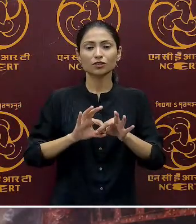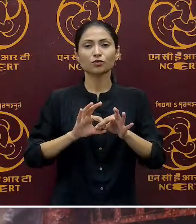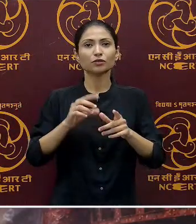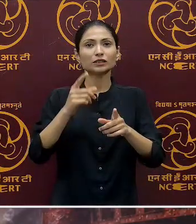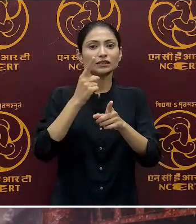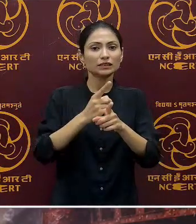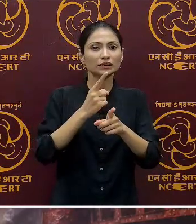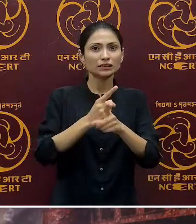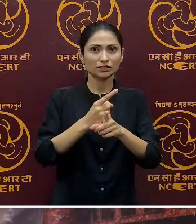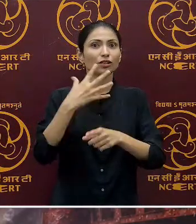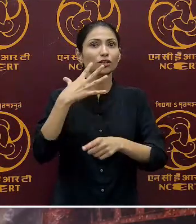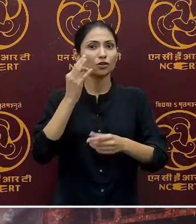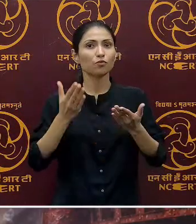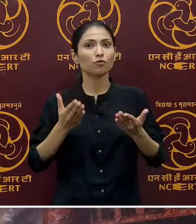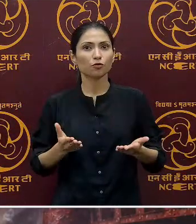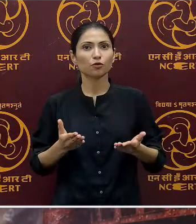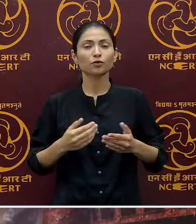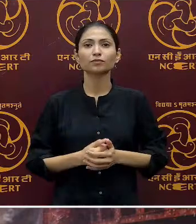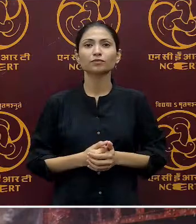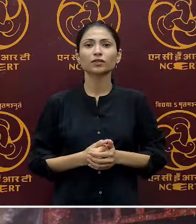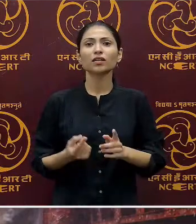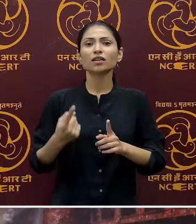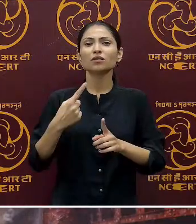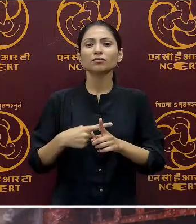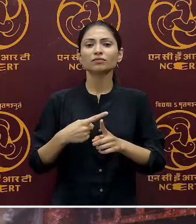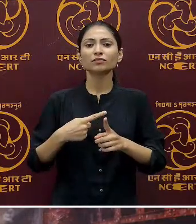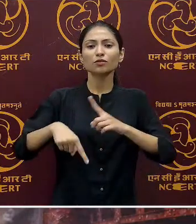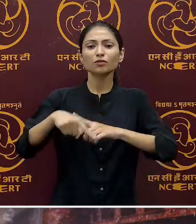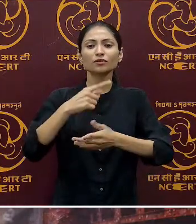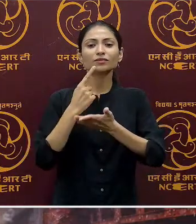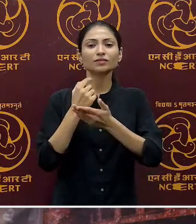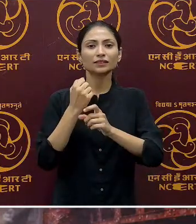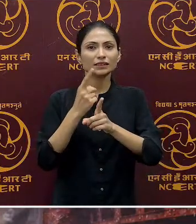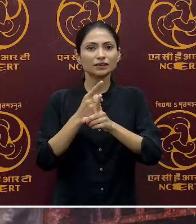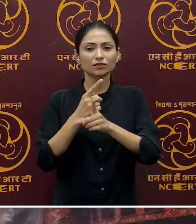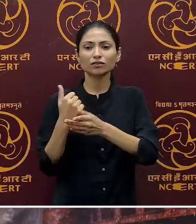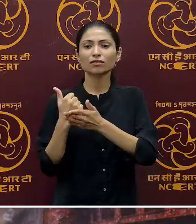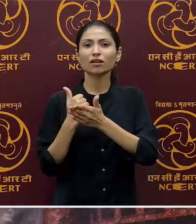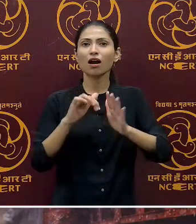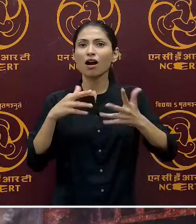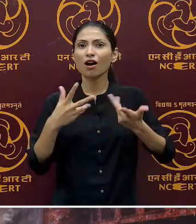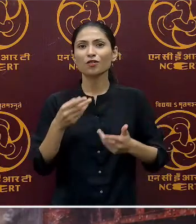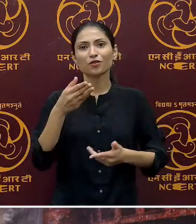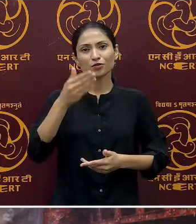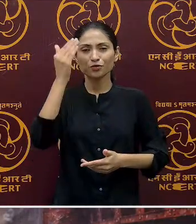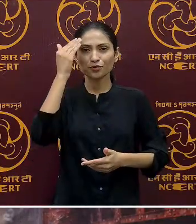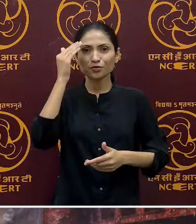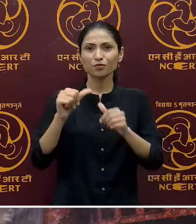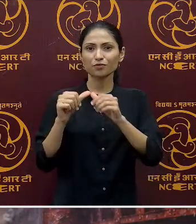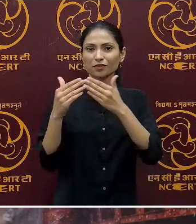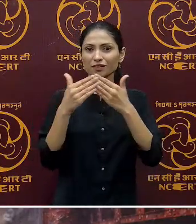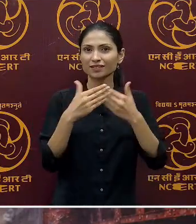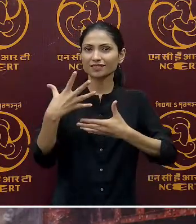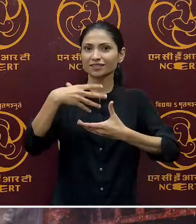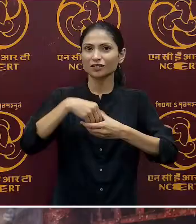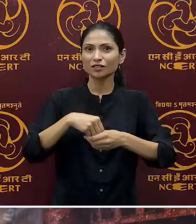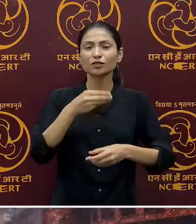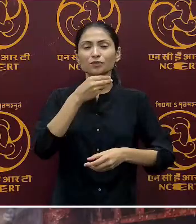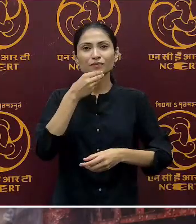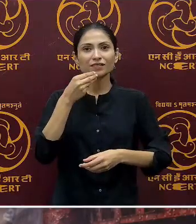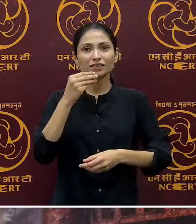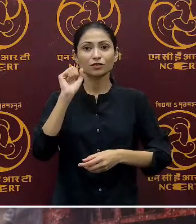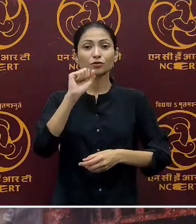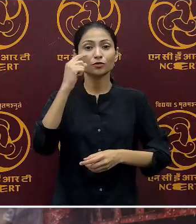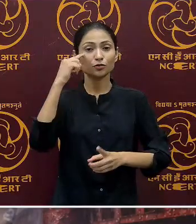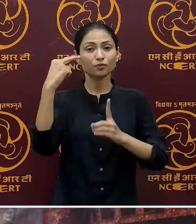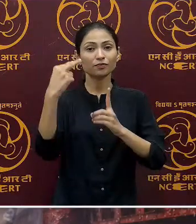how does it help them, because you are also an academician? So we would like to know your opinion. Yes, as an academician, I